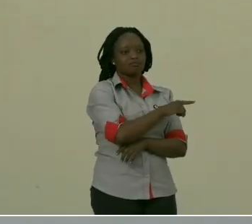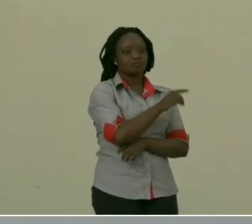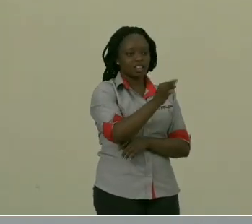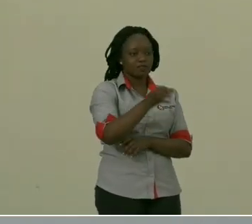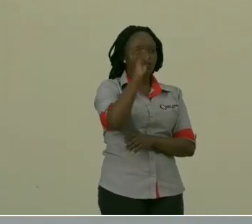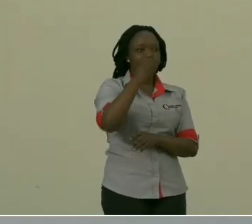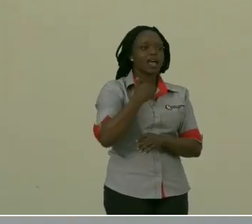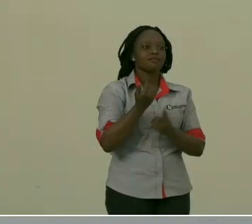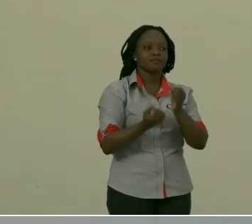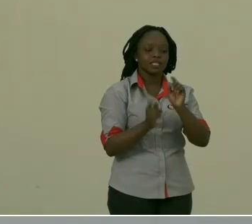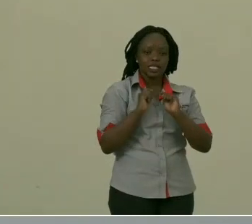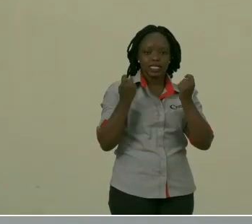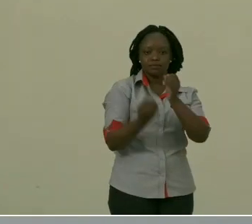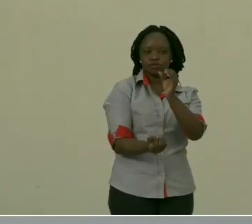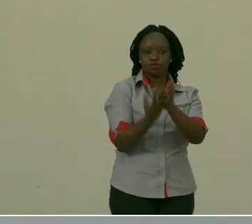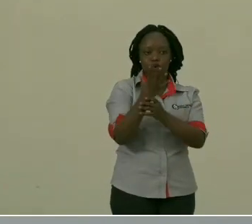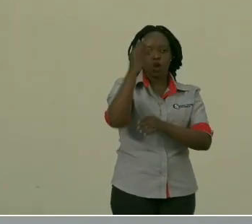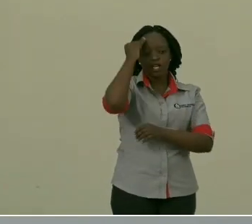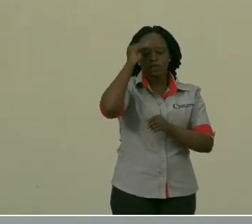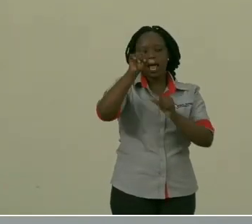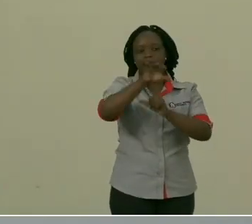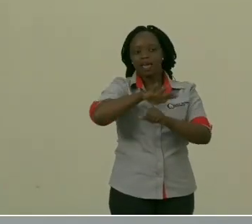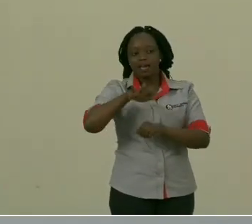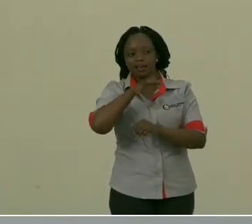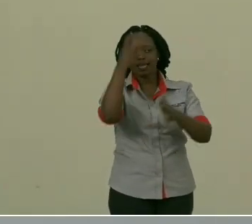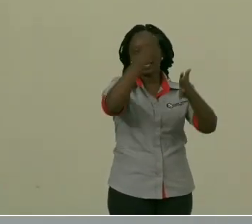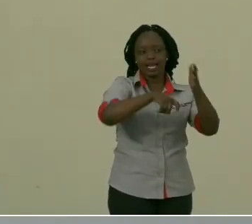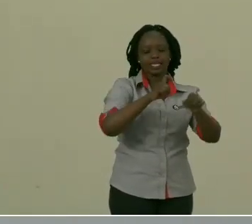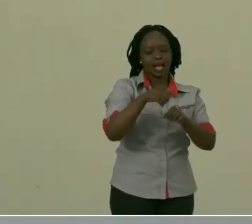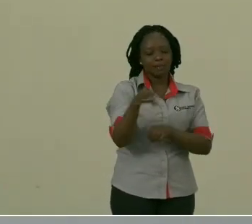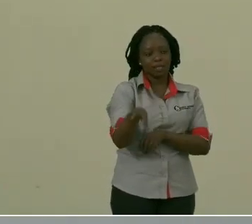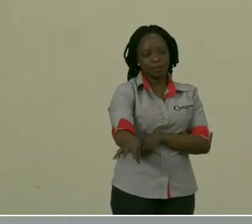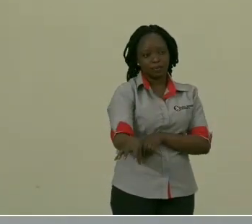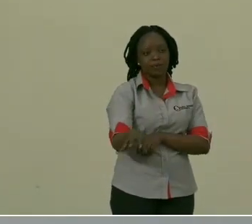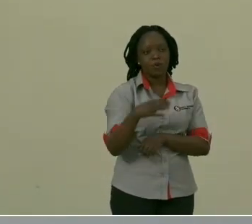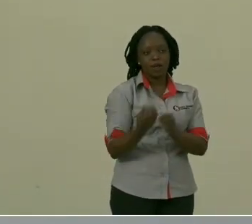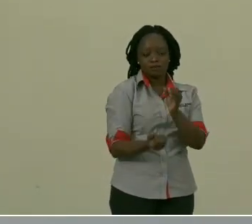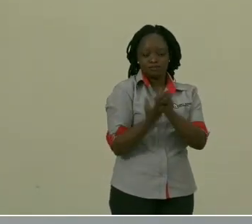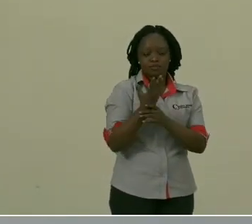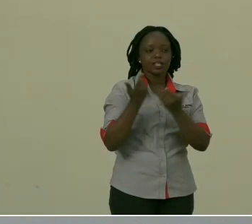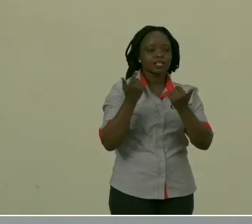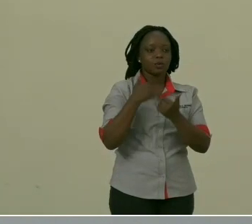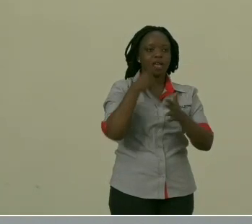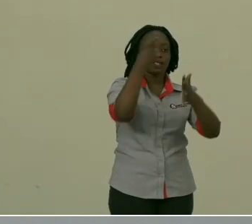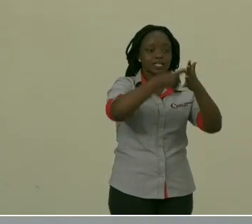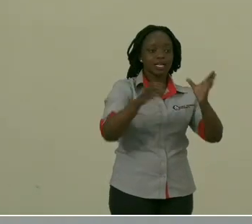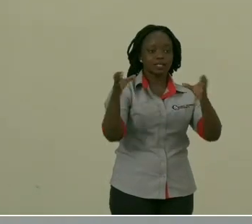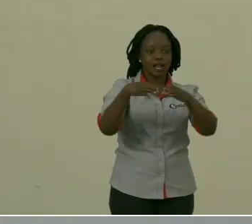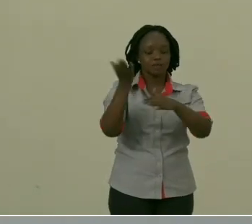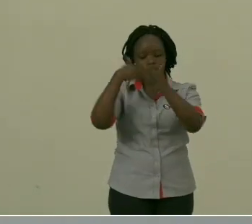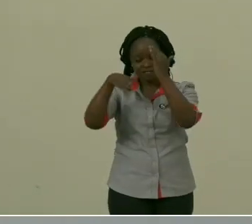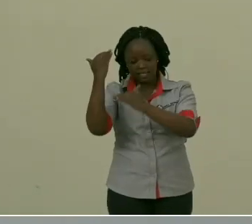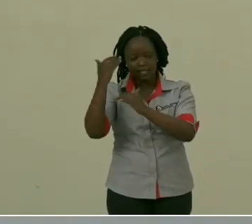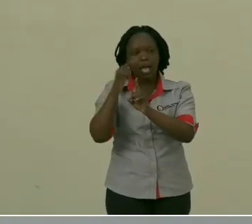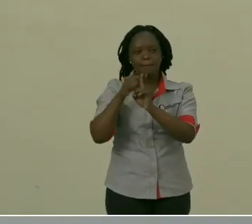the deaf institutions to learn about taxation when they are still young. We normally have tax club in the universities and other schools,